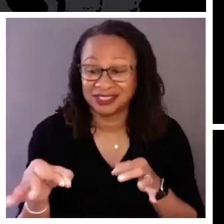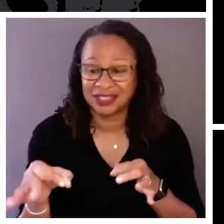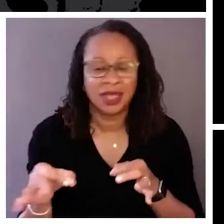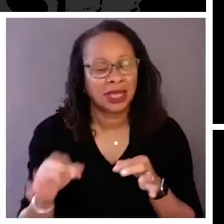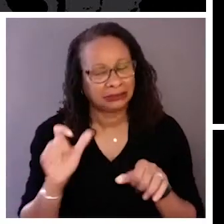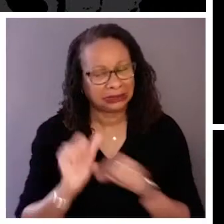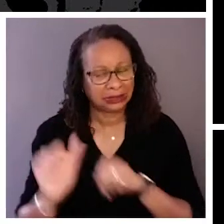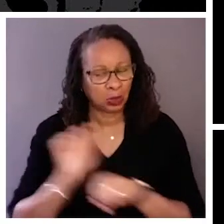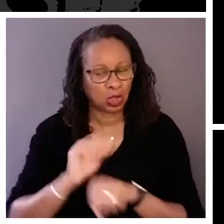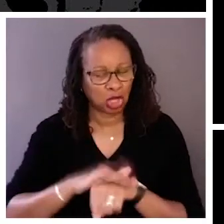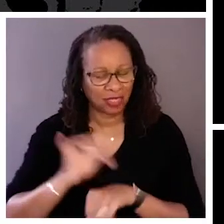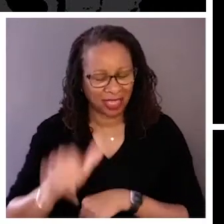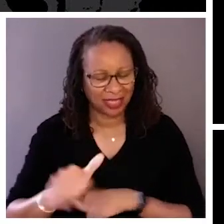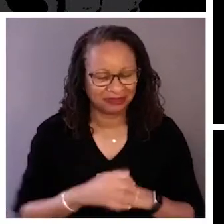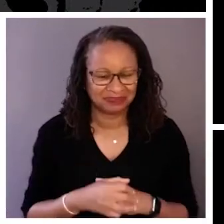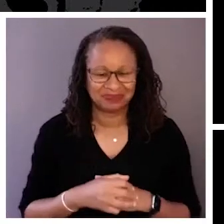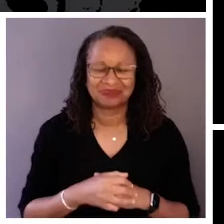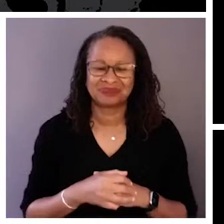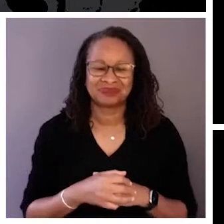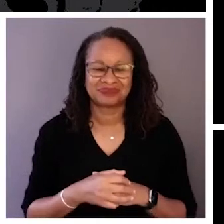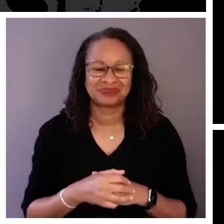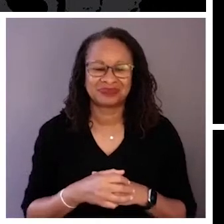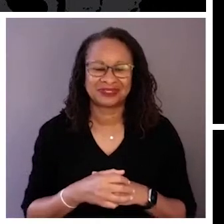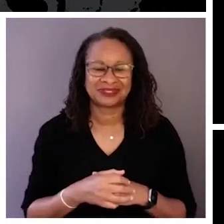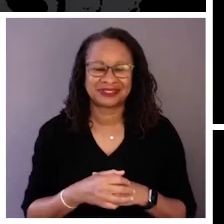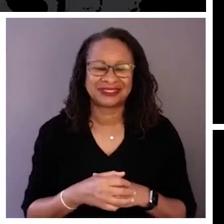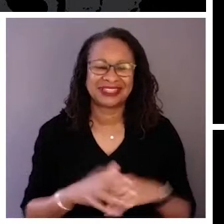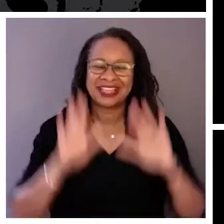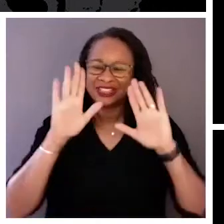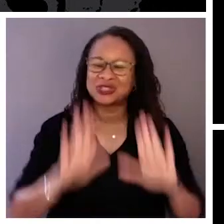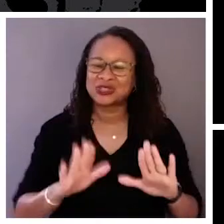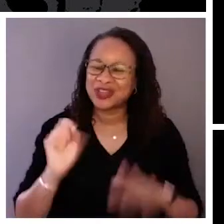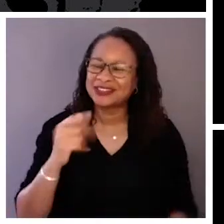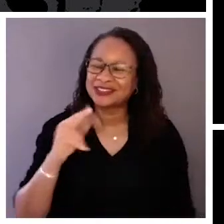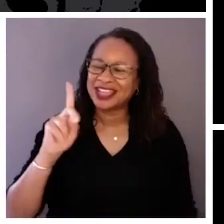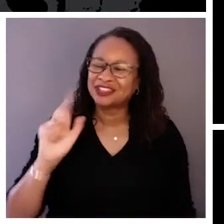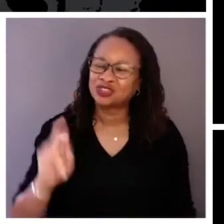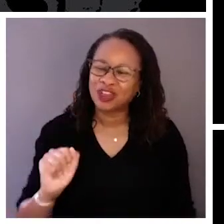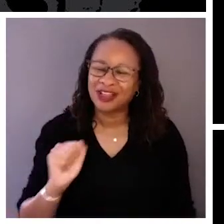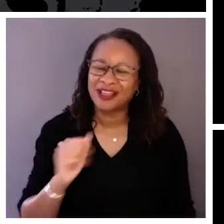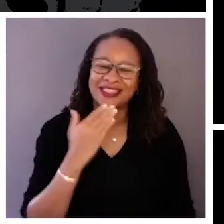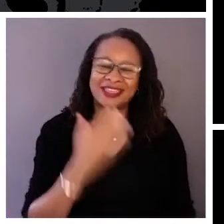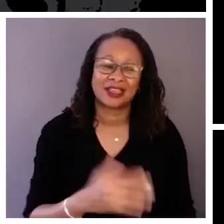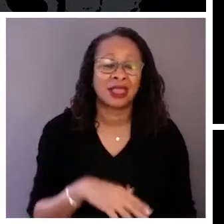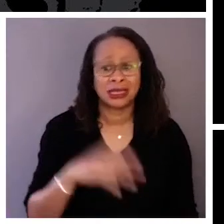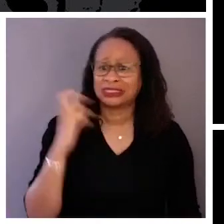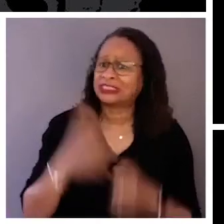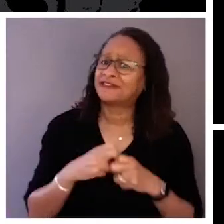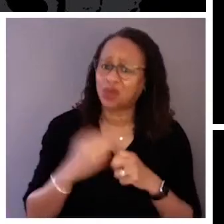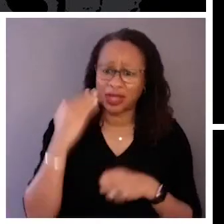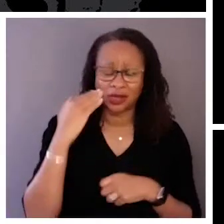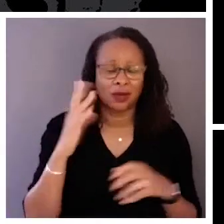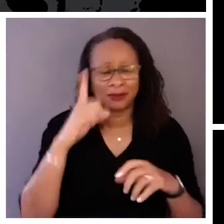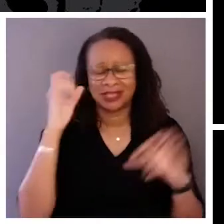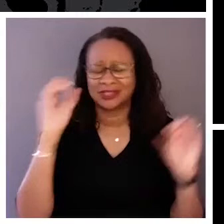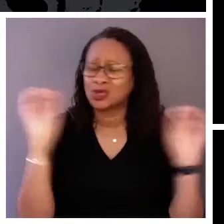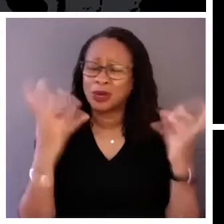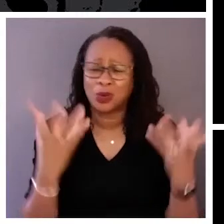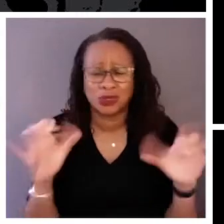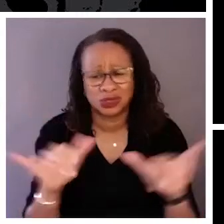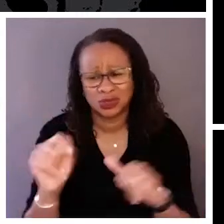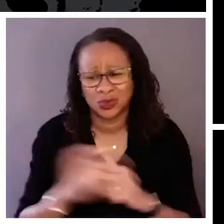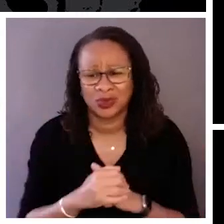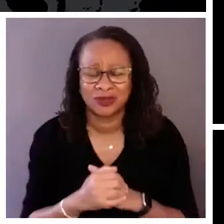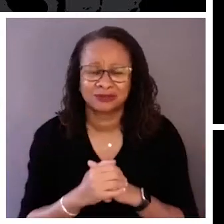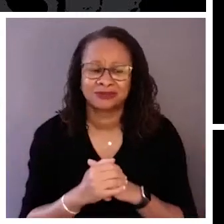on. This has been great, Sandra. Yeah, it's difficult. I know, because nobody wants to do it. I